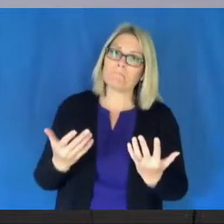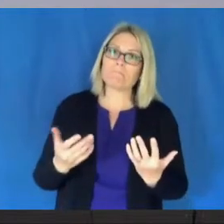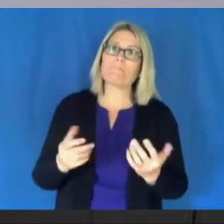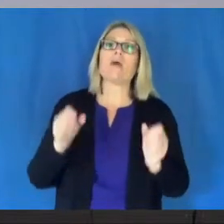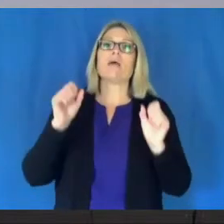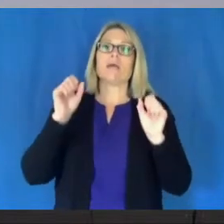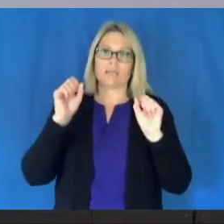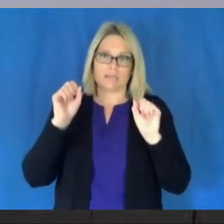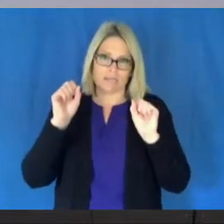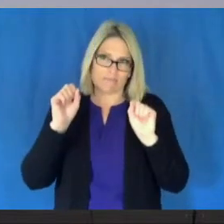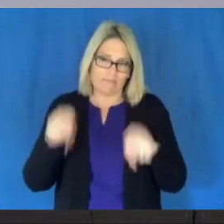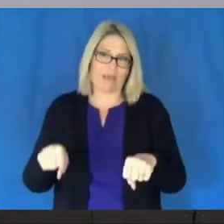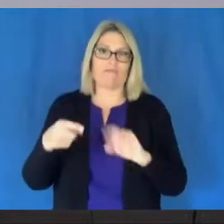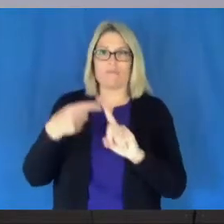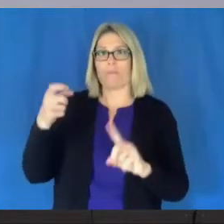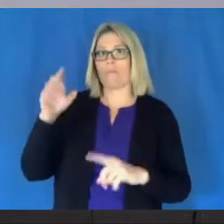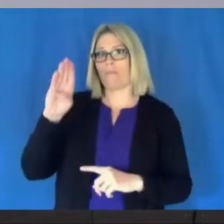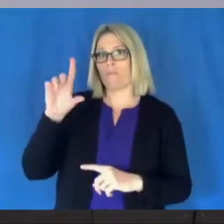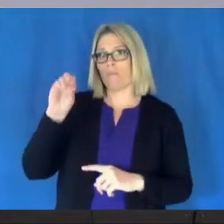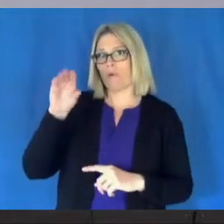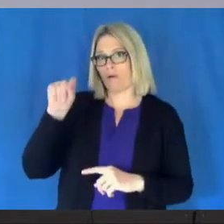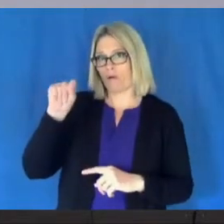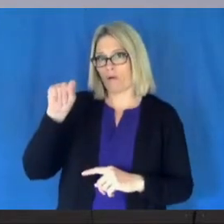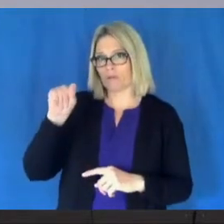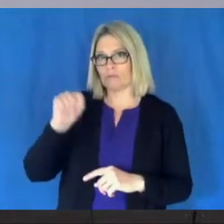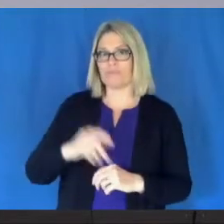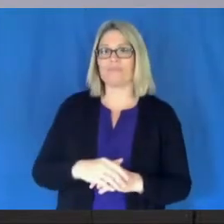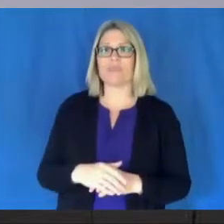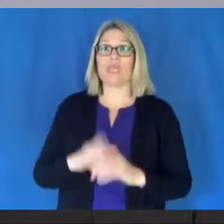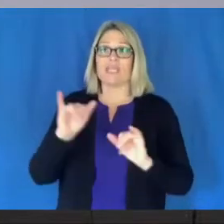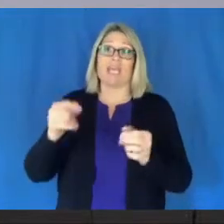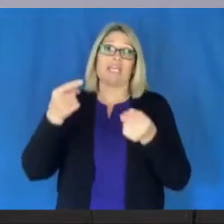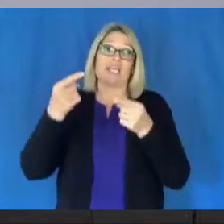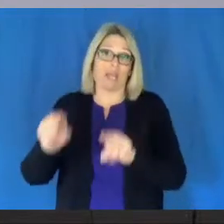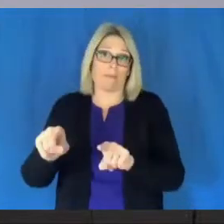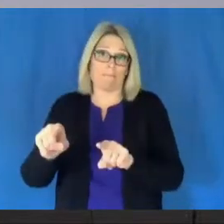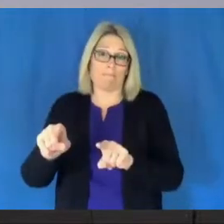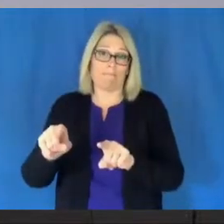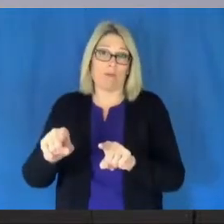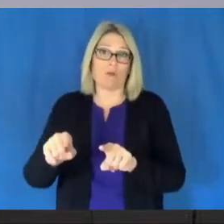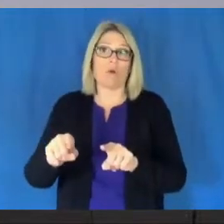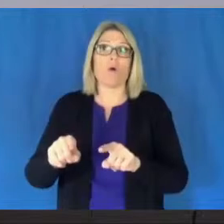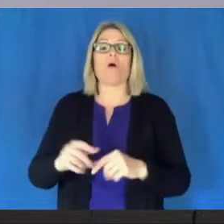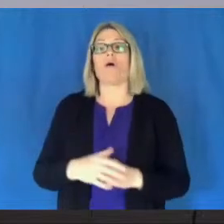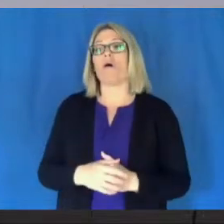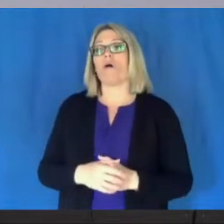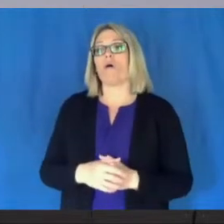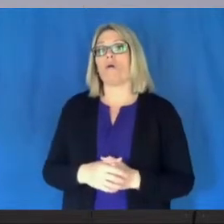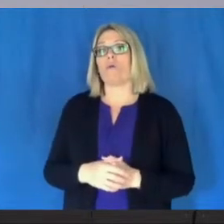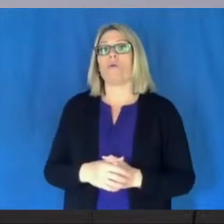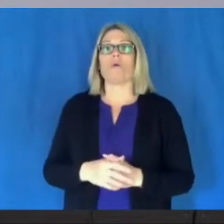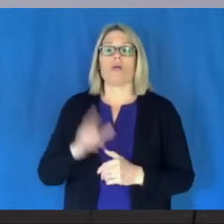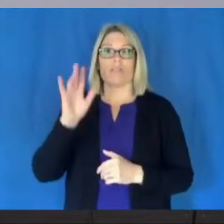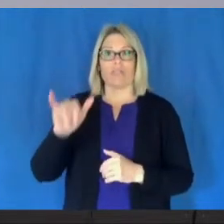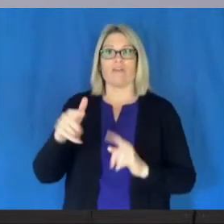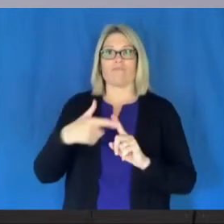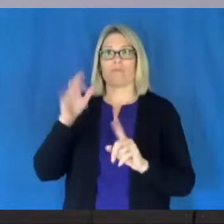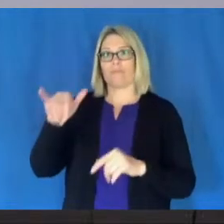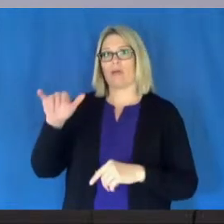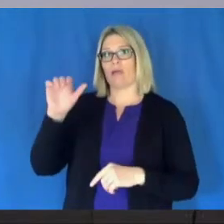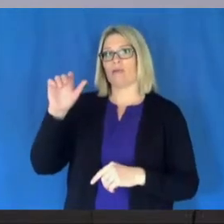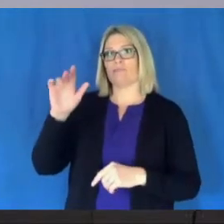side effect that can happen or that they've seen a signal of with the viral vector vaccines.